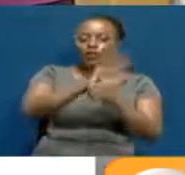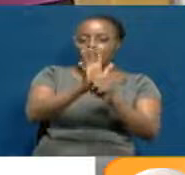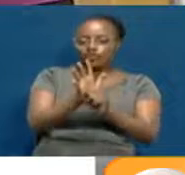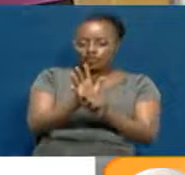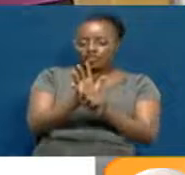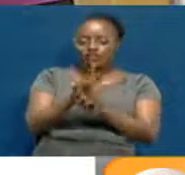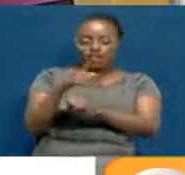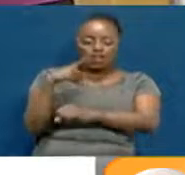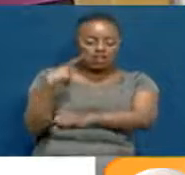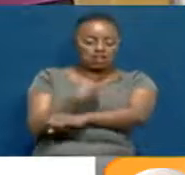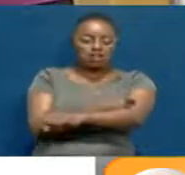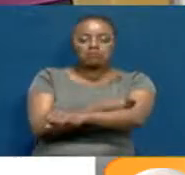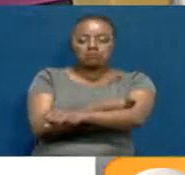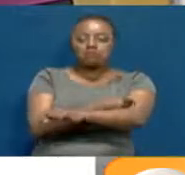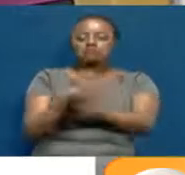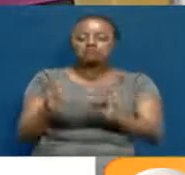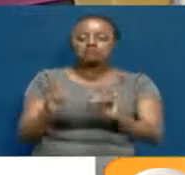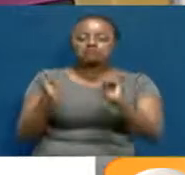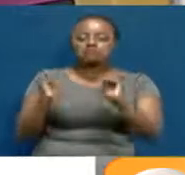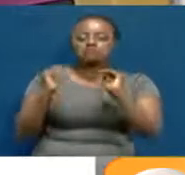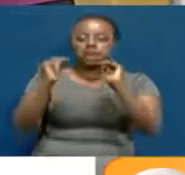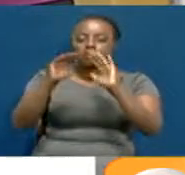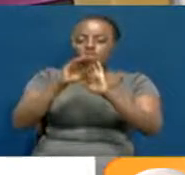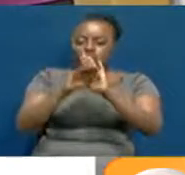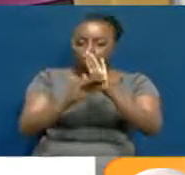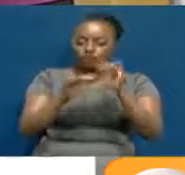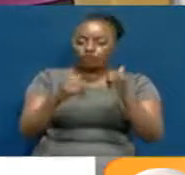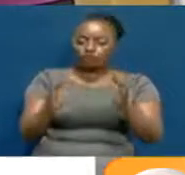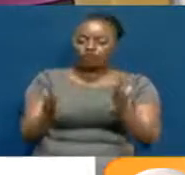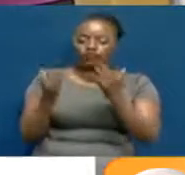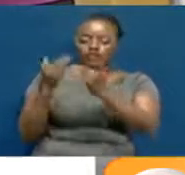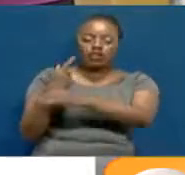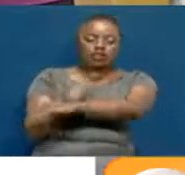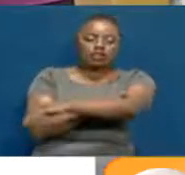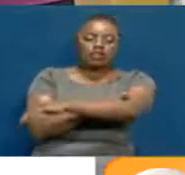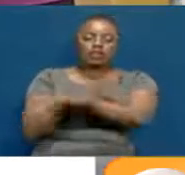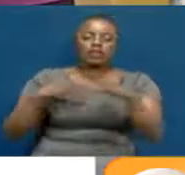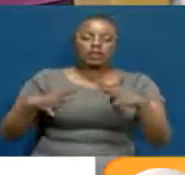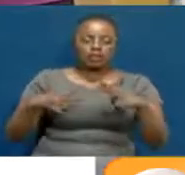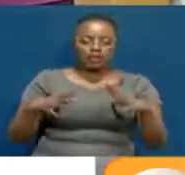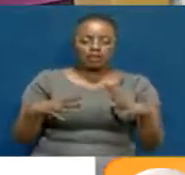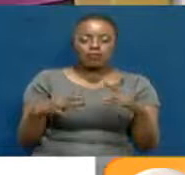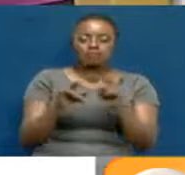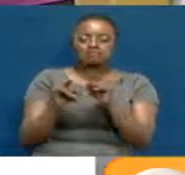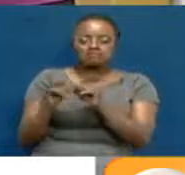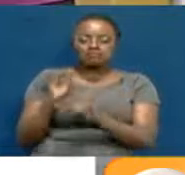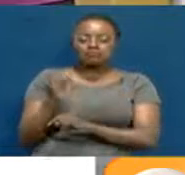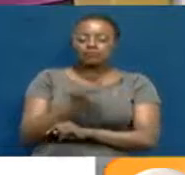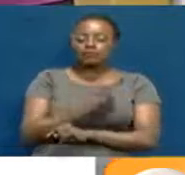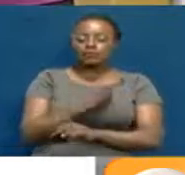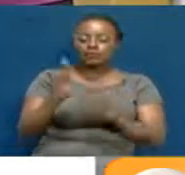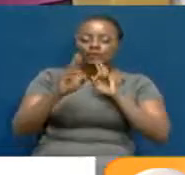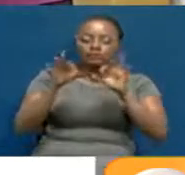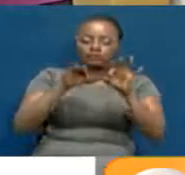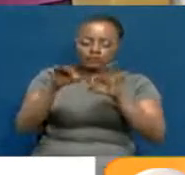COVID-19 Vaccination Acceleration Program to boost vaccination numbers in the country. And as Raquel Mugai reports,